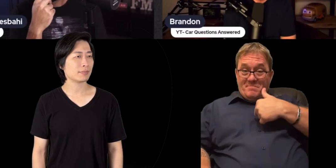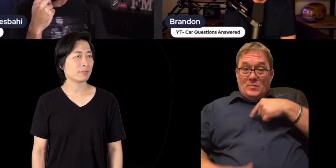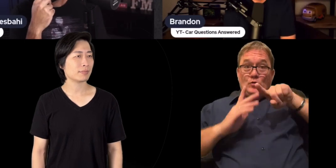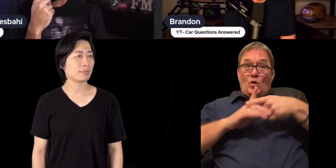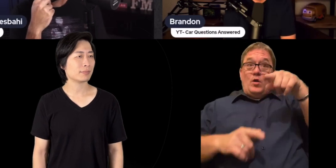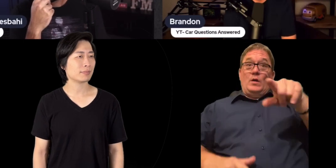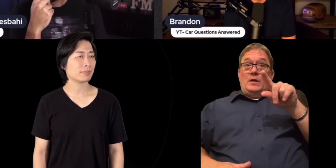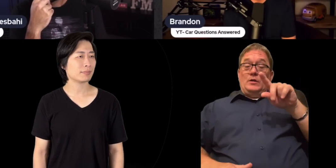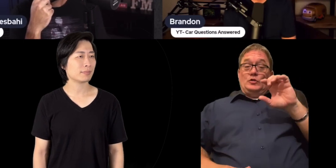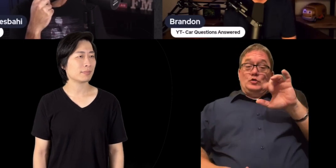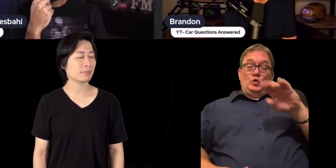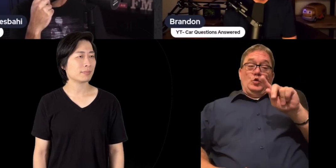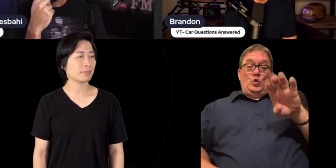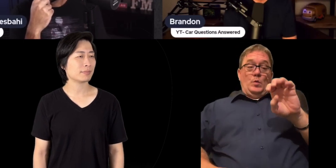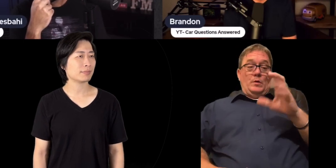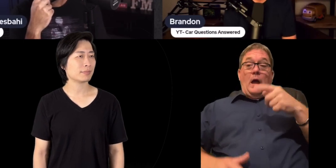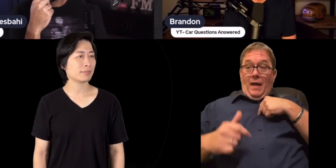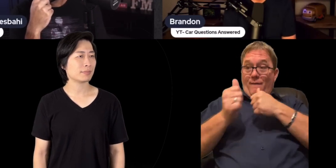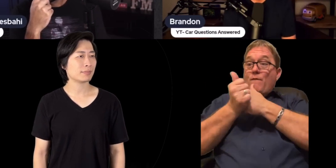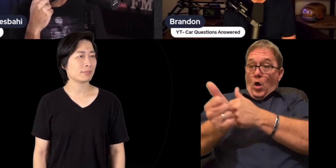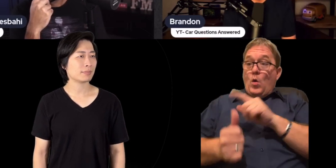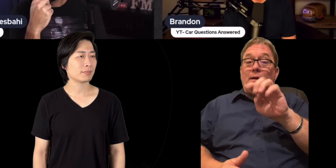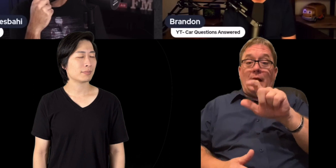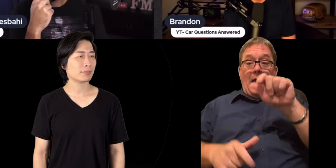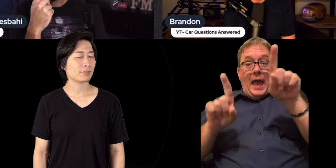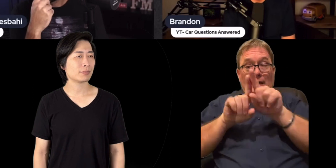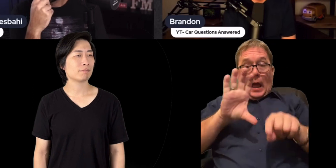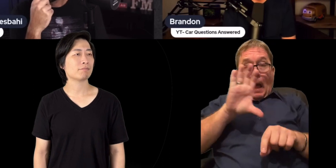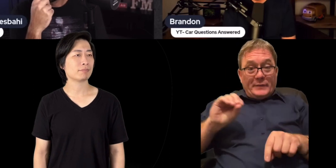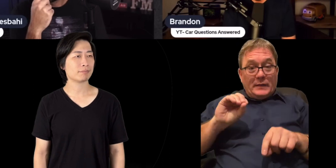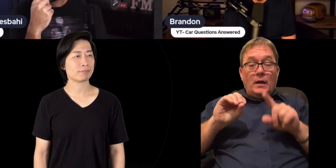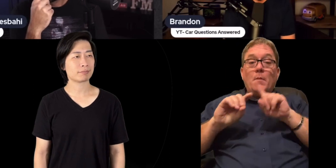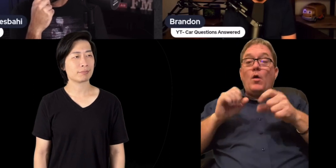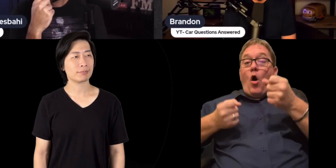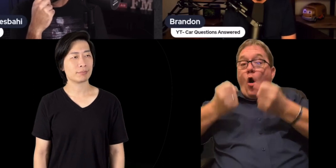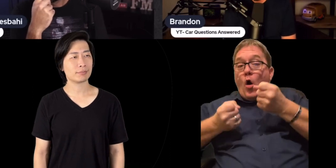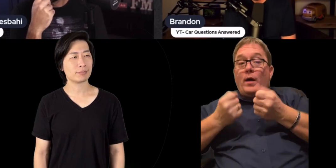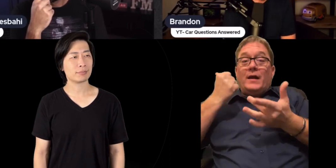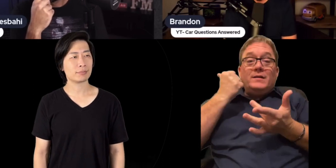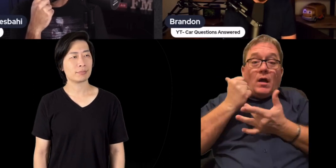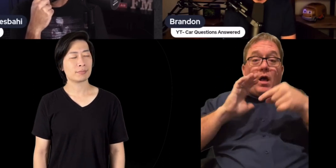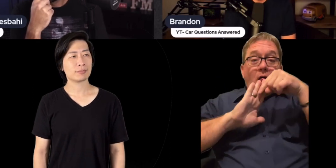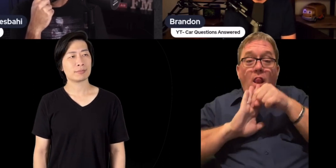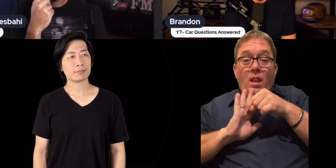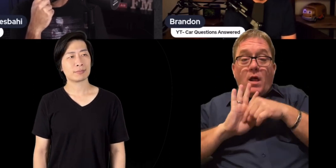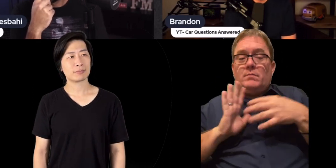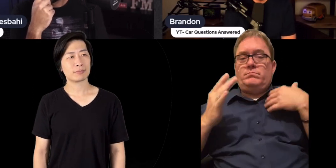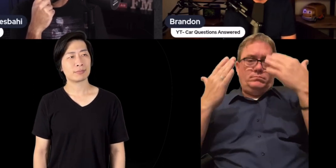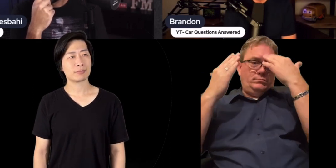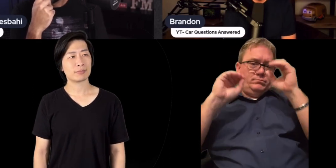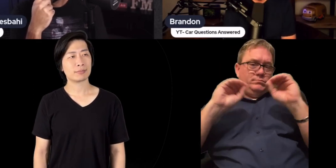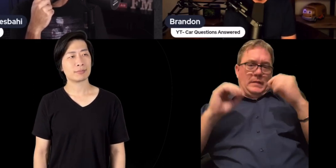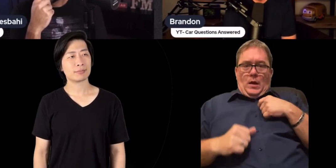like I follow Tesla as a company, but as far as the individual cars, the technology behind the cars, I don't need to know anything about